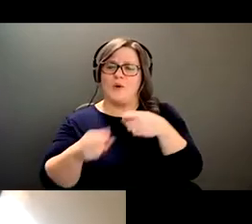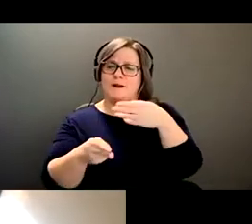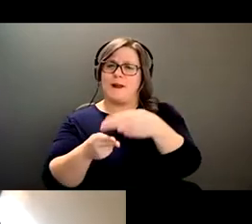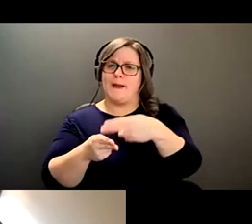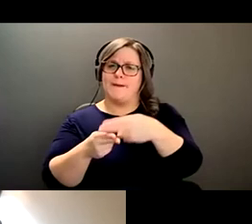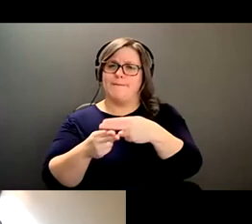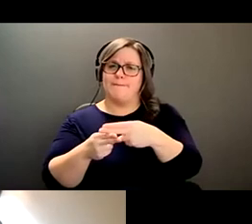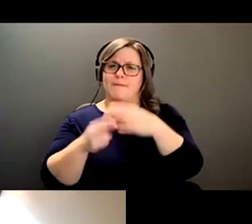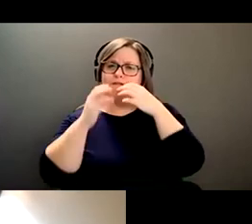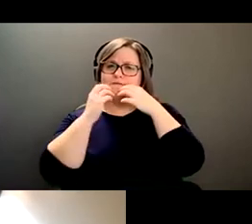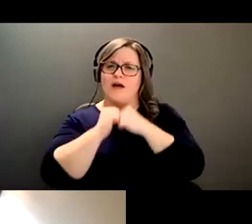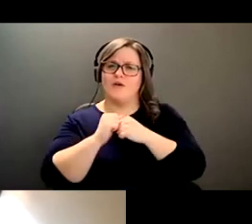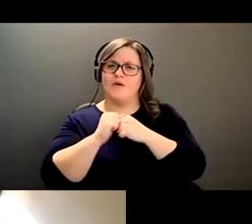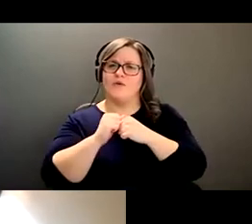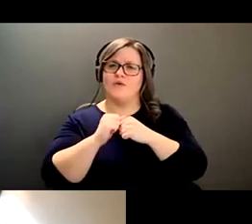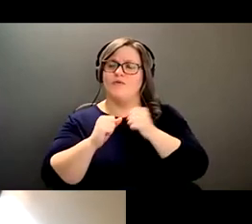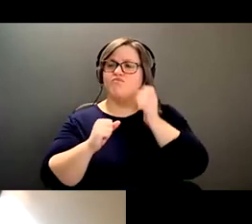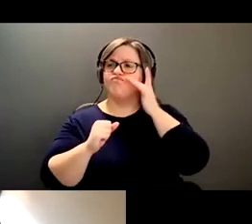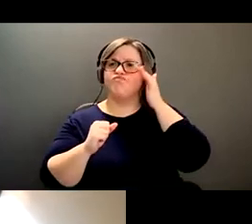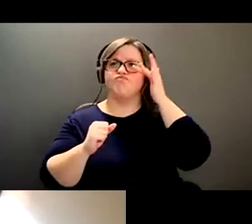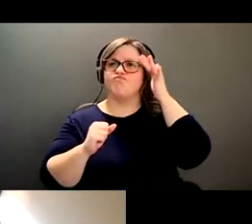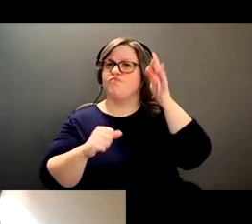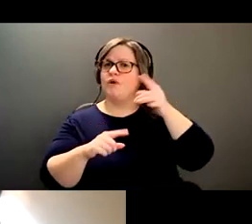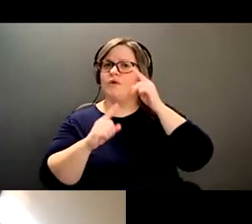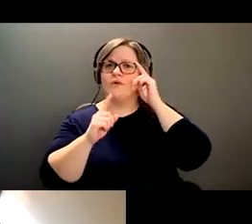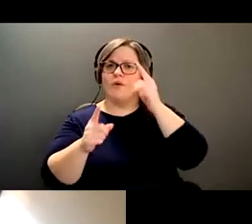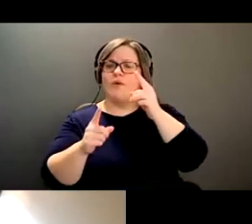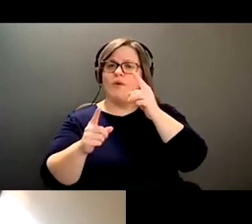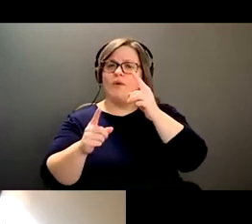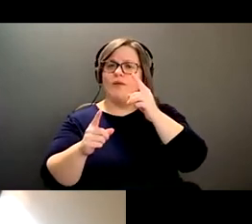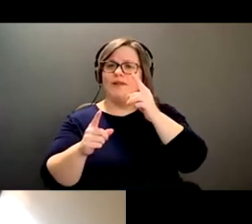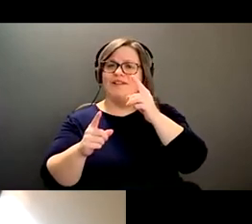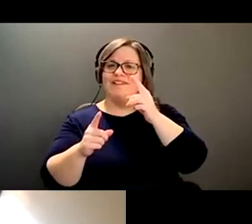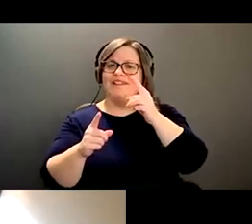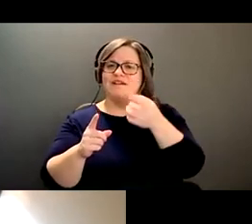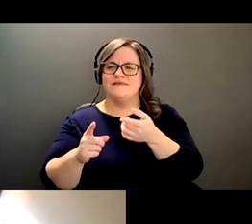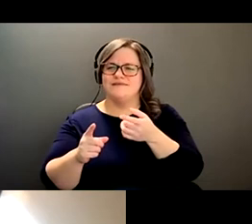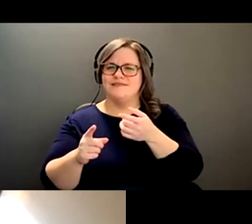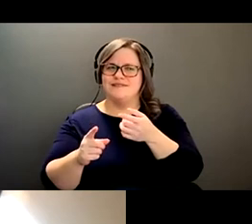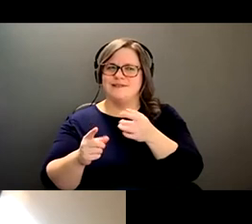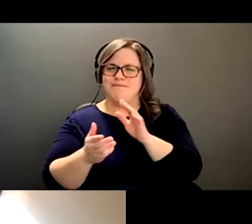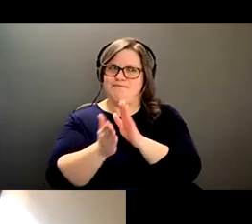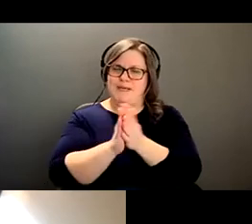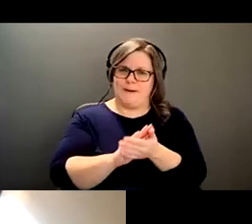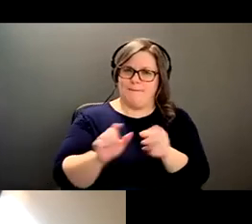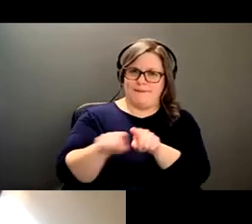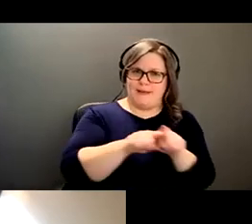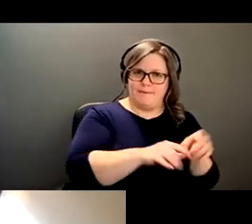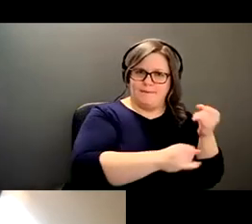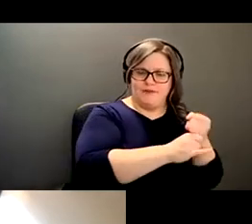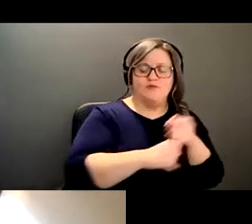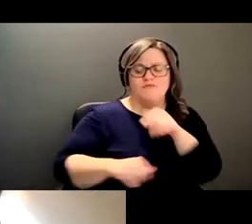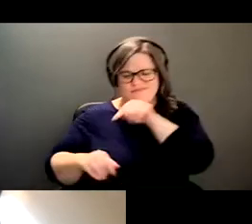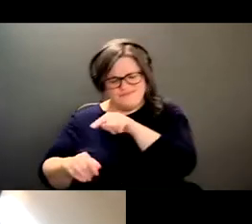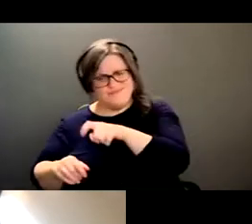that's when you have decided that you are an institution. and that the institution must